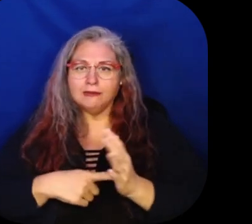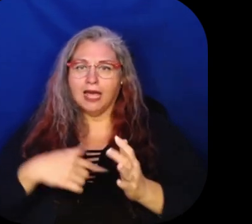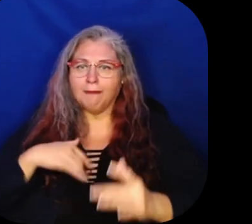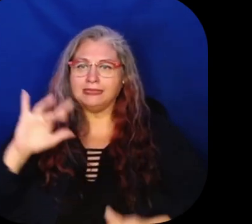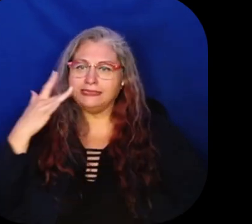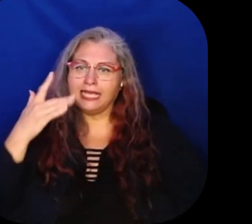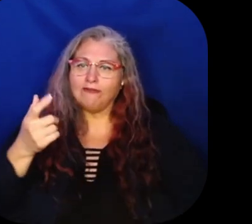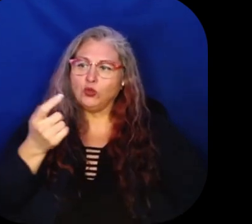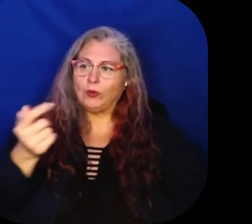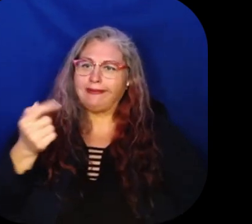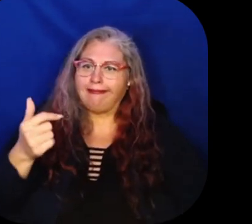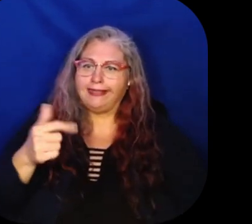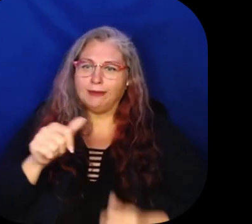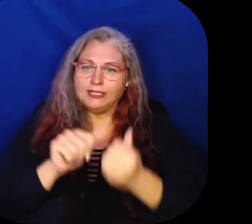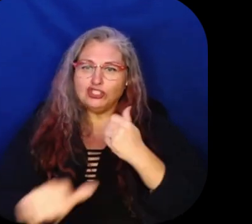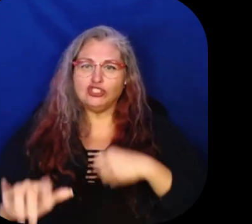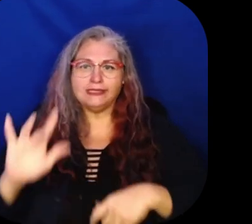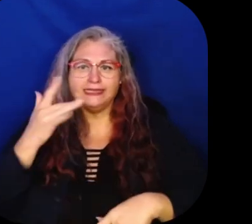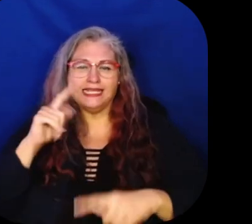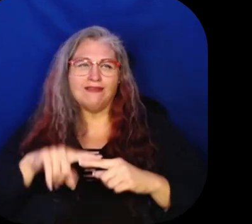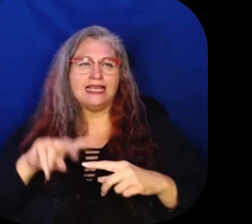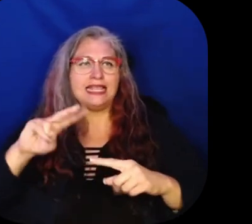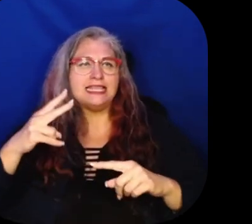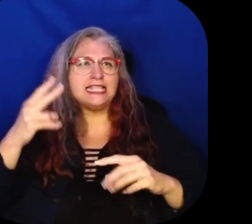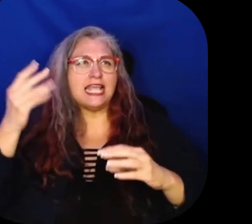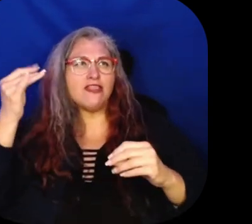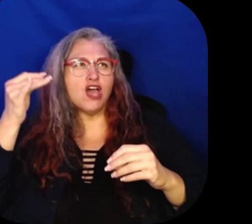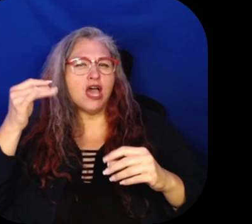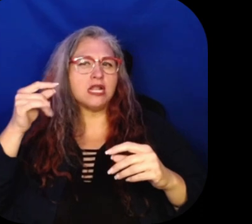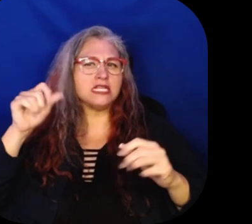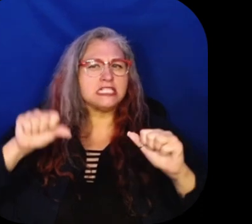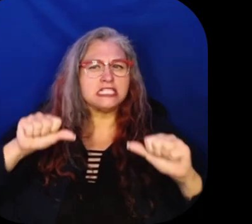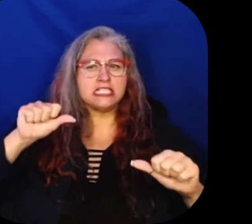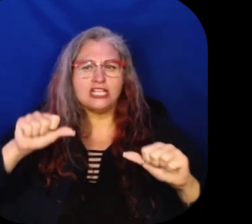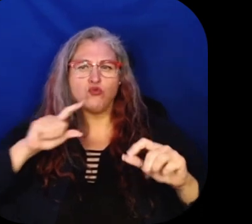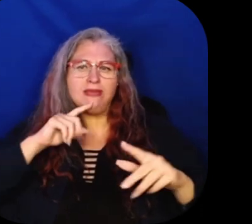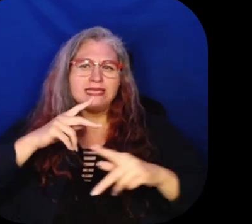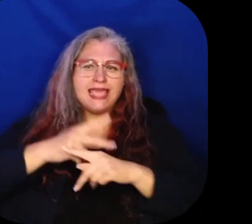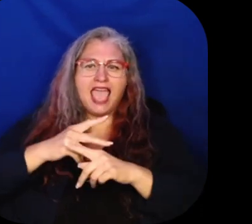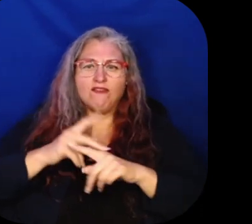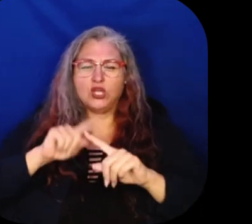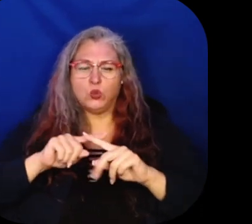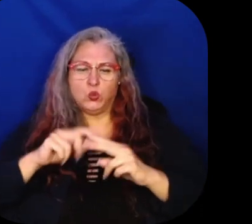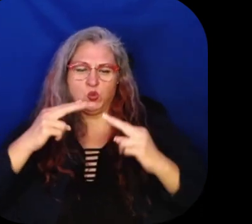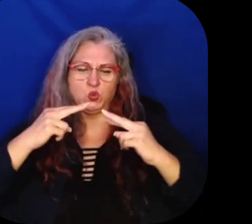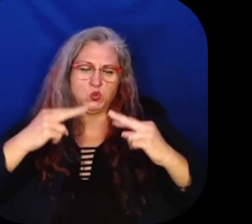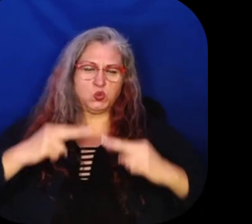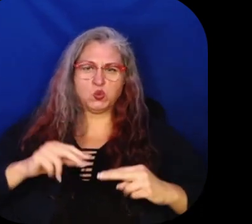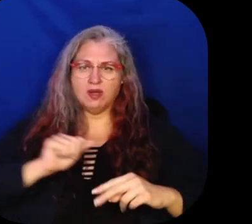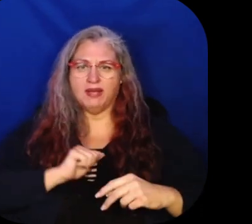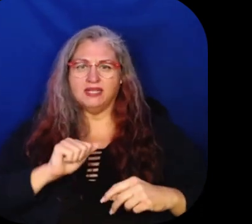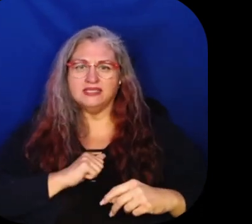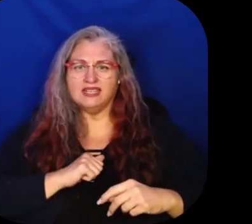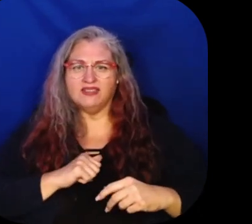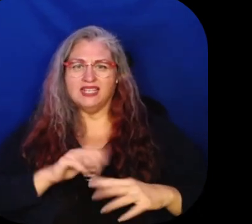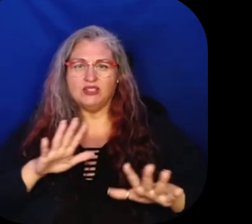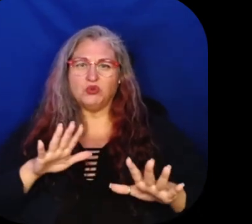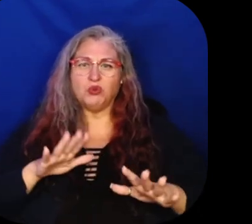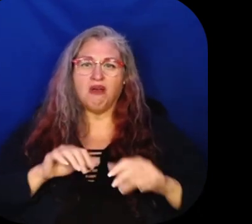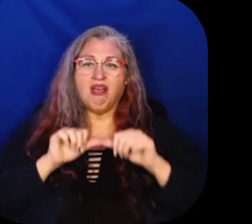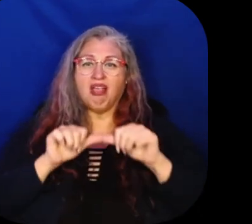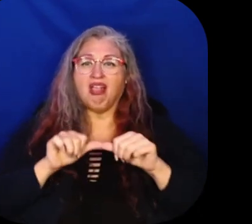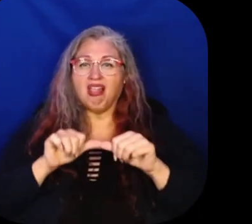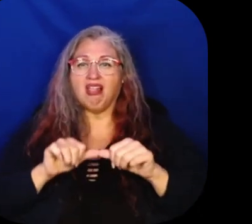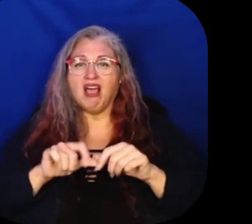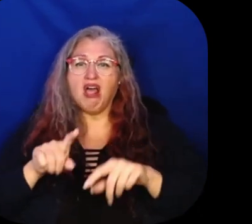shit. Sick of second thinking. Sick of being careful. Sick of policing myself. Sick of living this long,